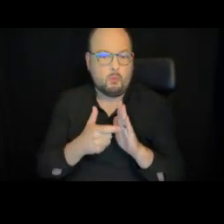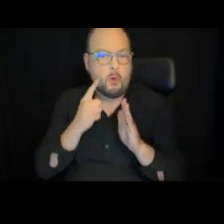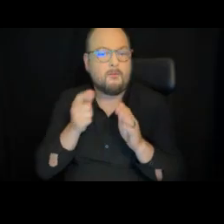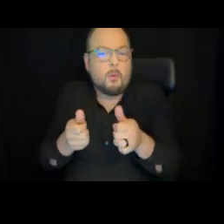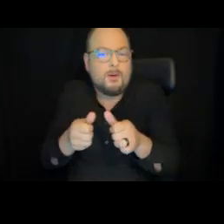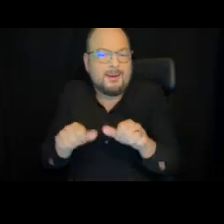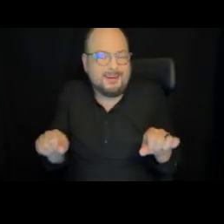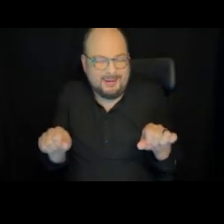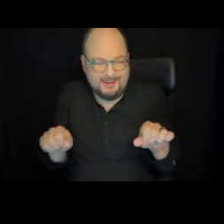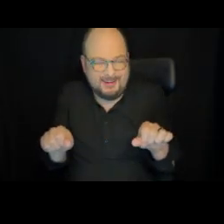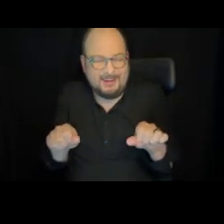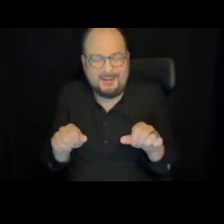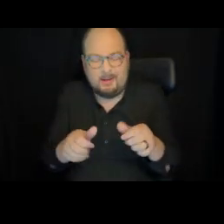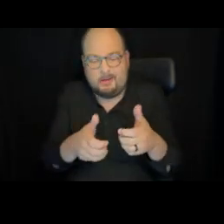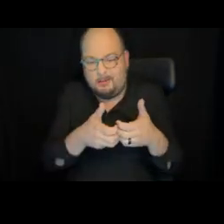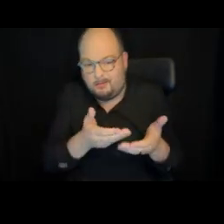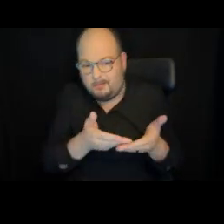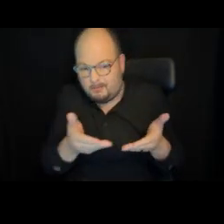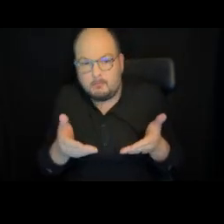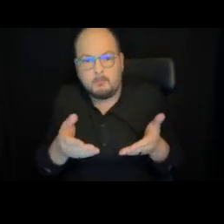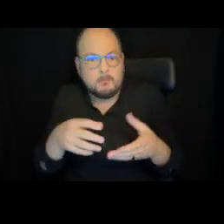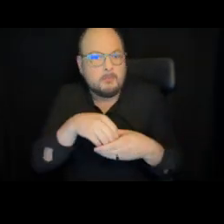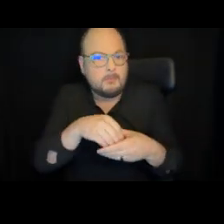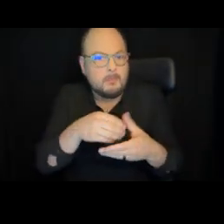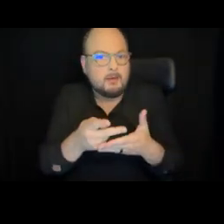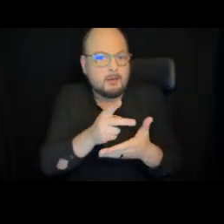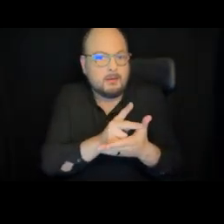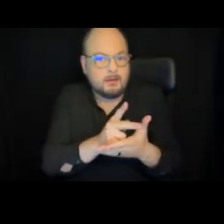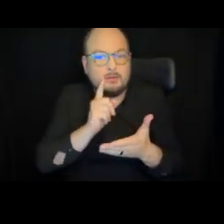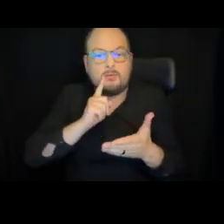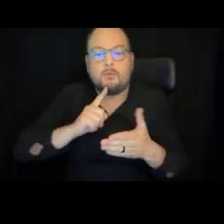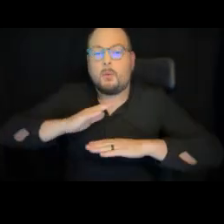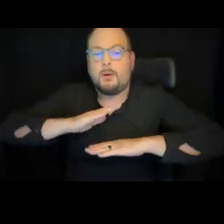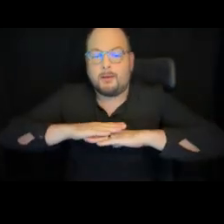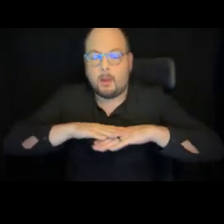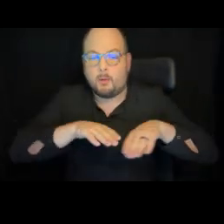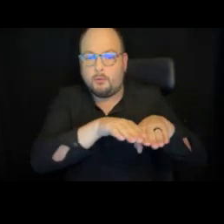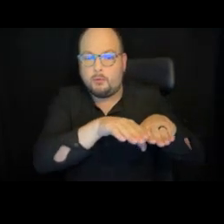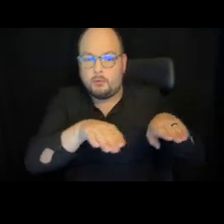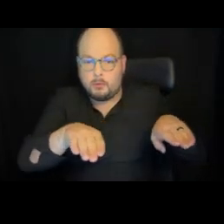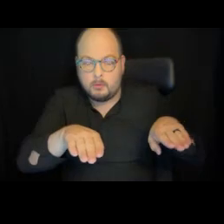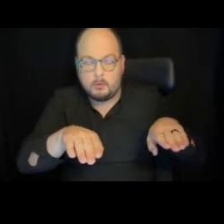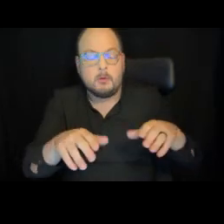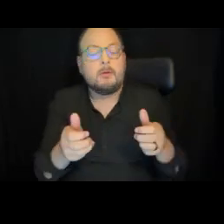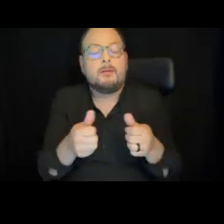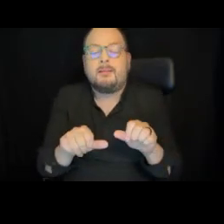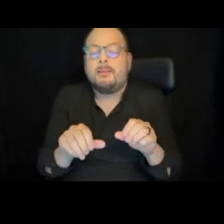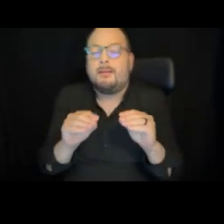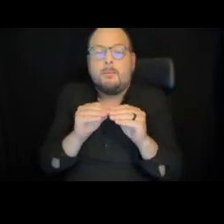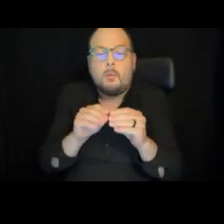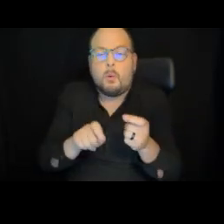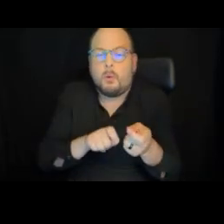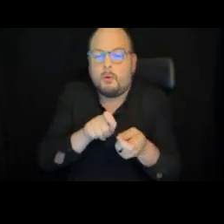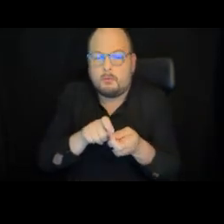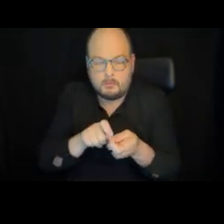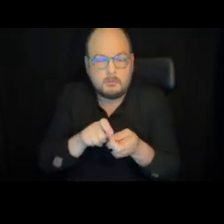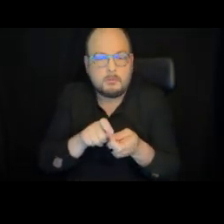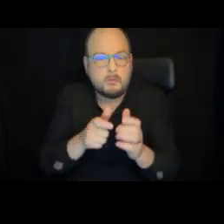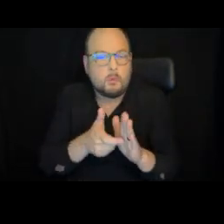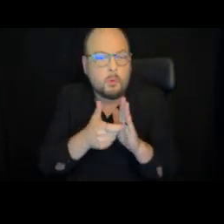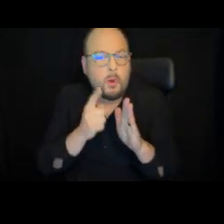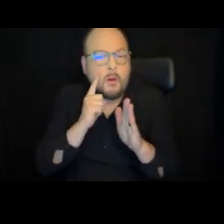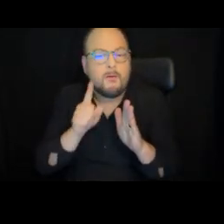minimum clearance measurements between counters, and additional specifications for